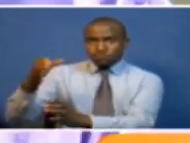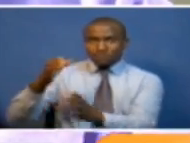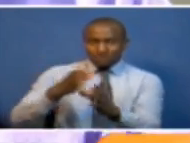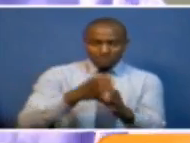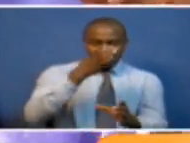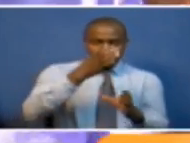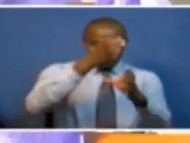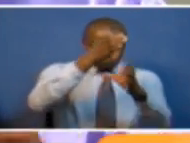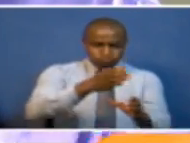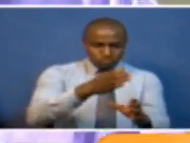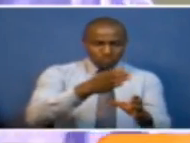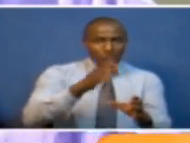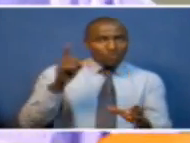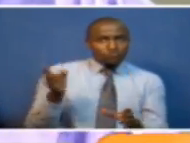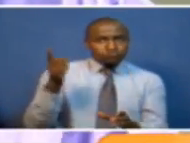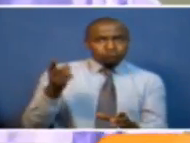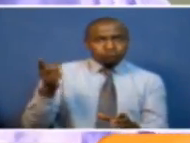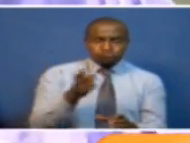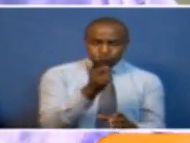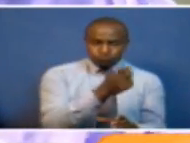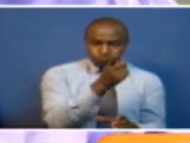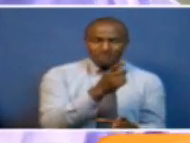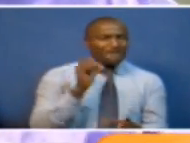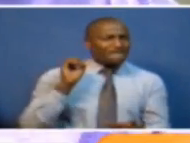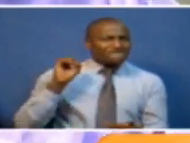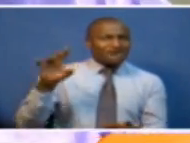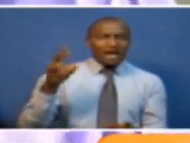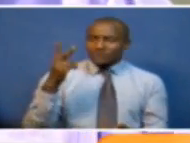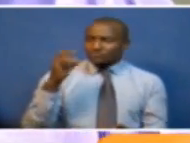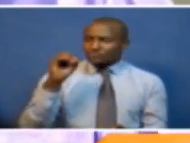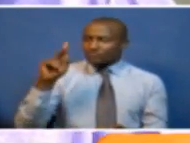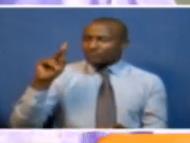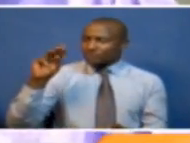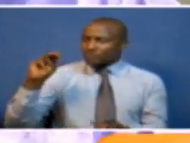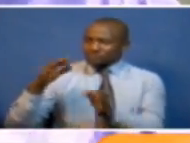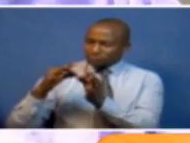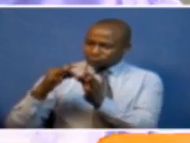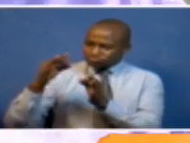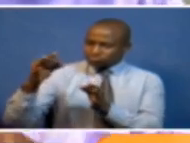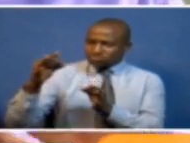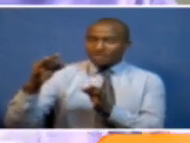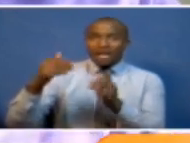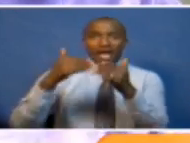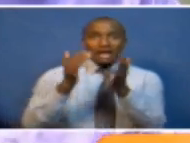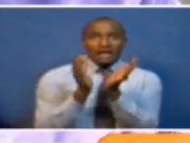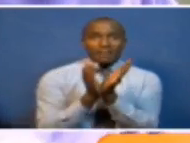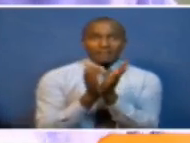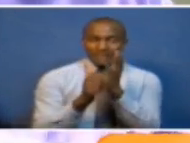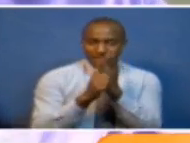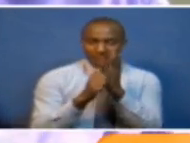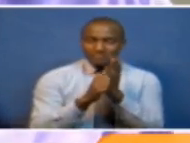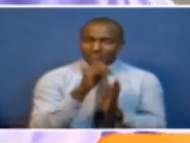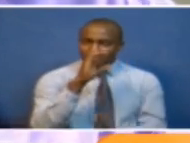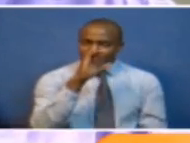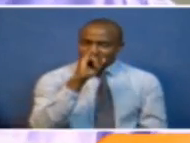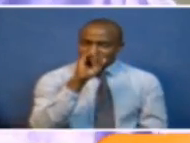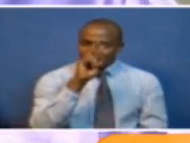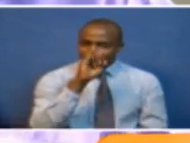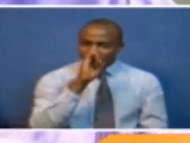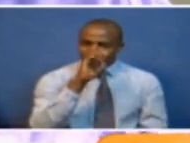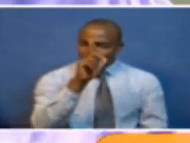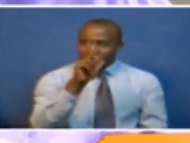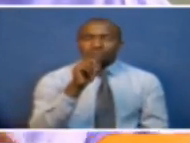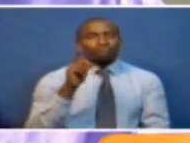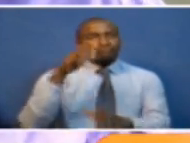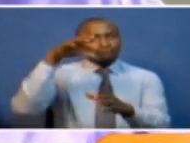204 kilometers from Laisamis to here. So that was a process that was done by a company called Civicon to build this road. After